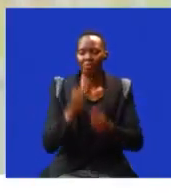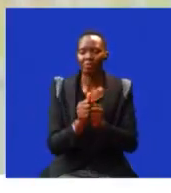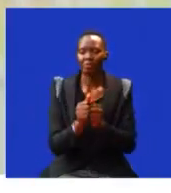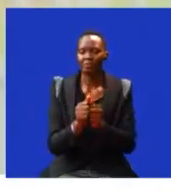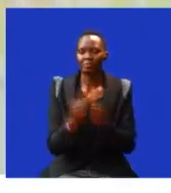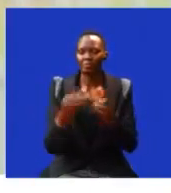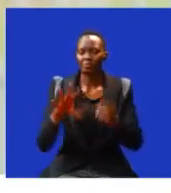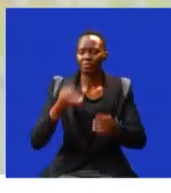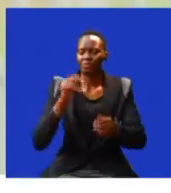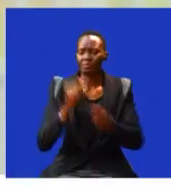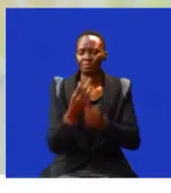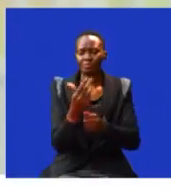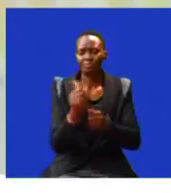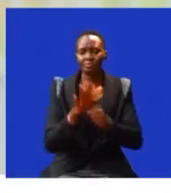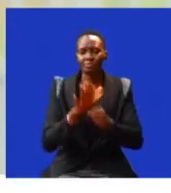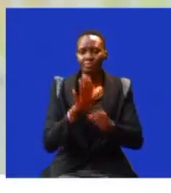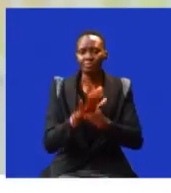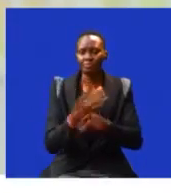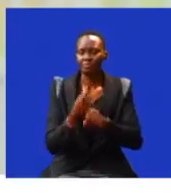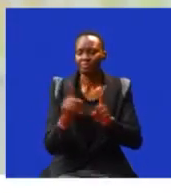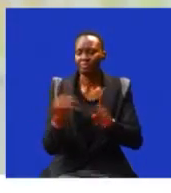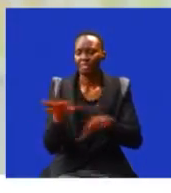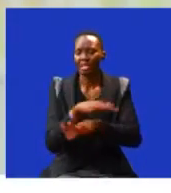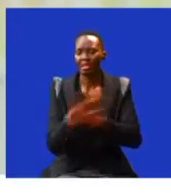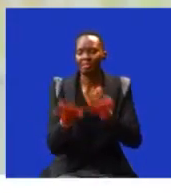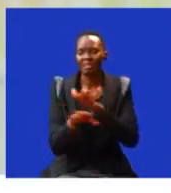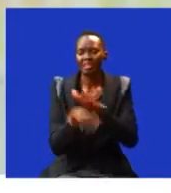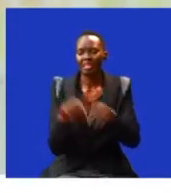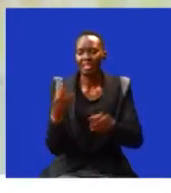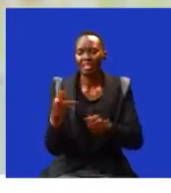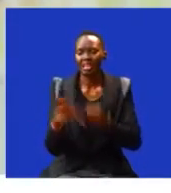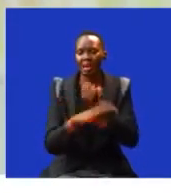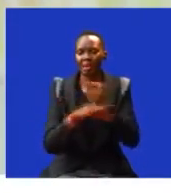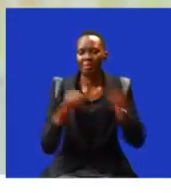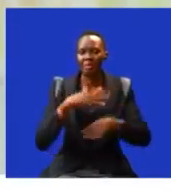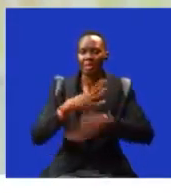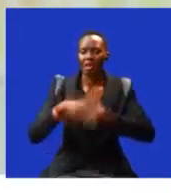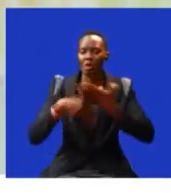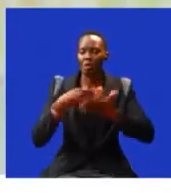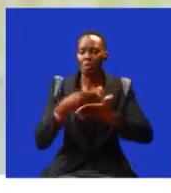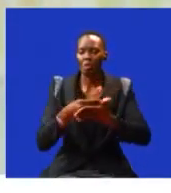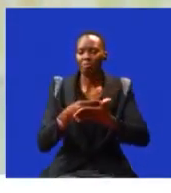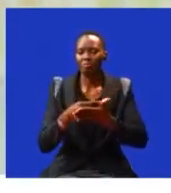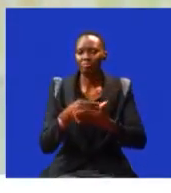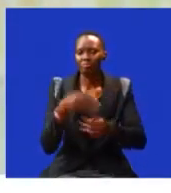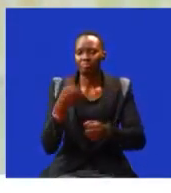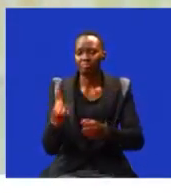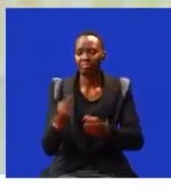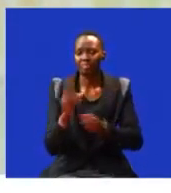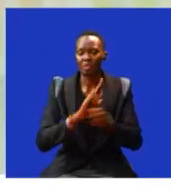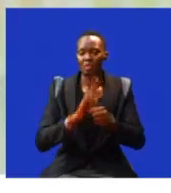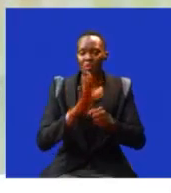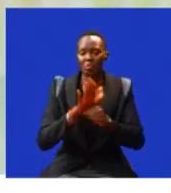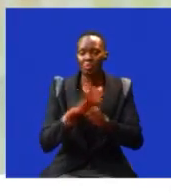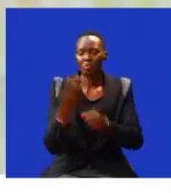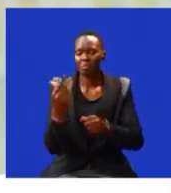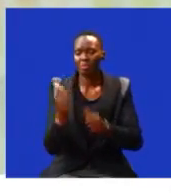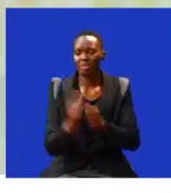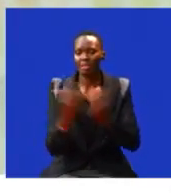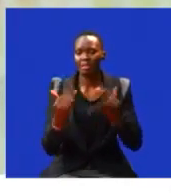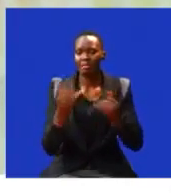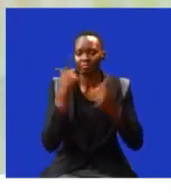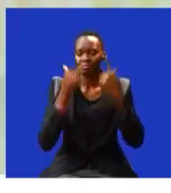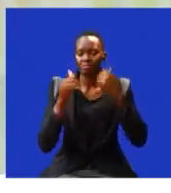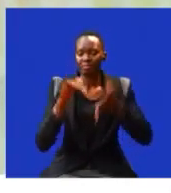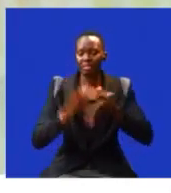Yeah, ilichukua pesa mlijenga hapa kila kitu imeibiwa hapa. Mlango hakuna. Hakuna kila kitu hapa. Hii stage ilichukua pesa. So sisi wana hii tunalea hii